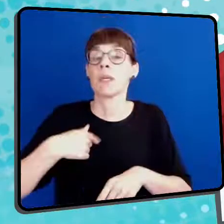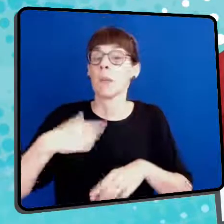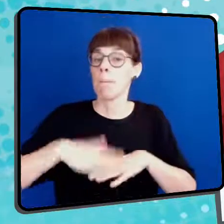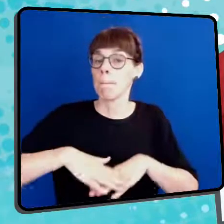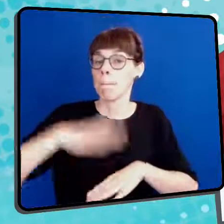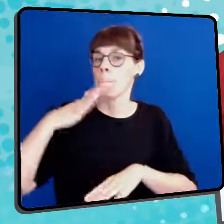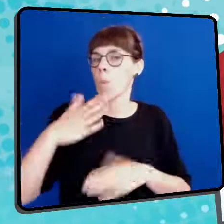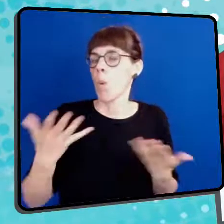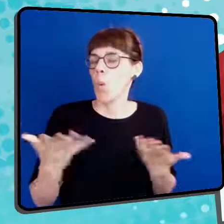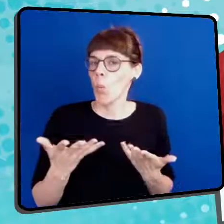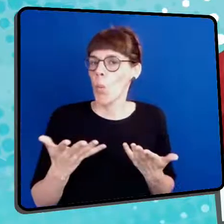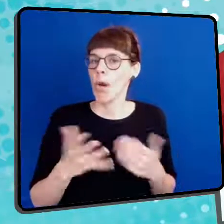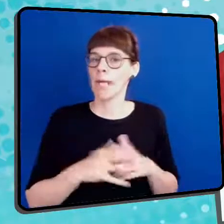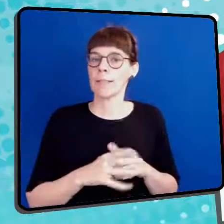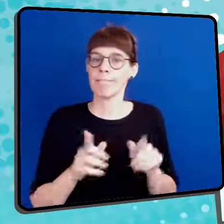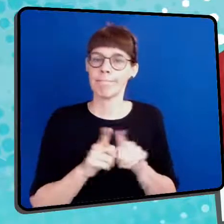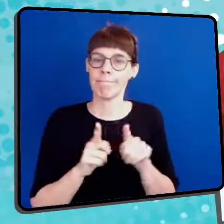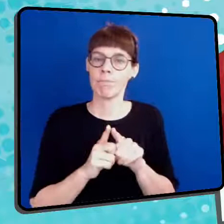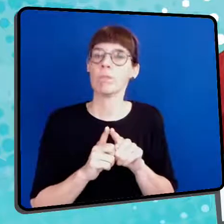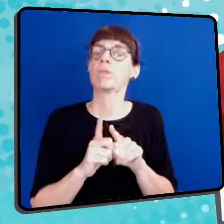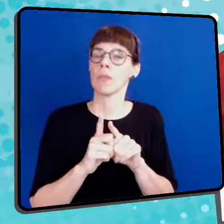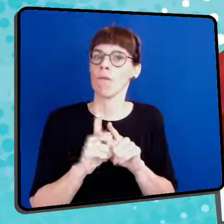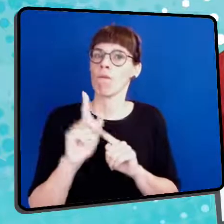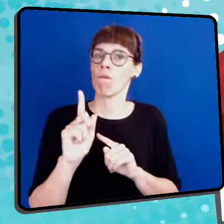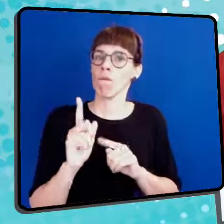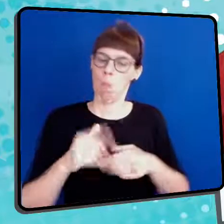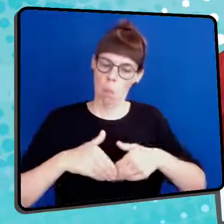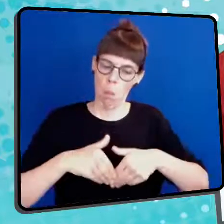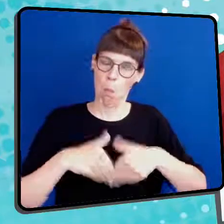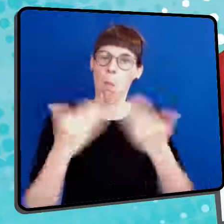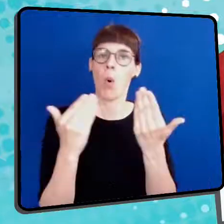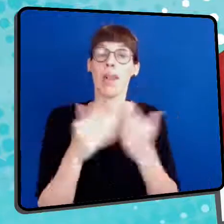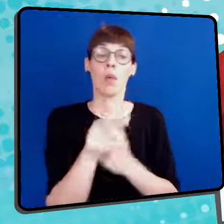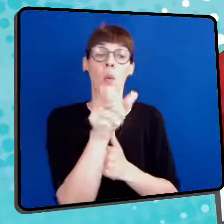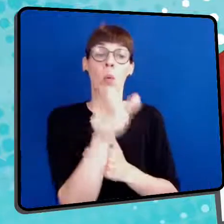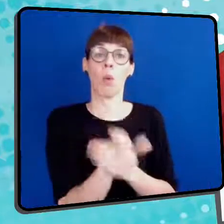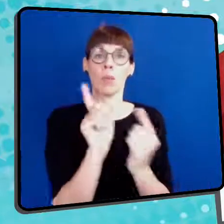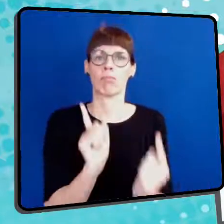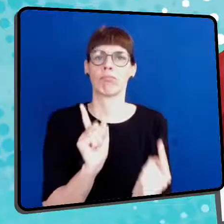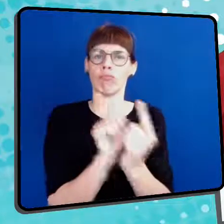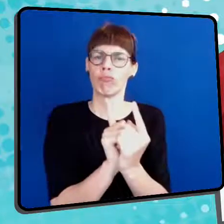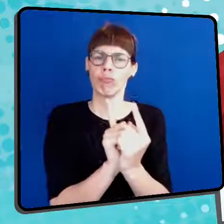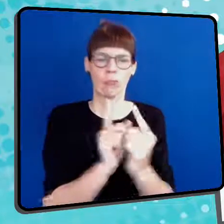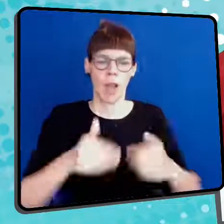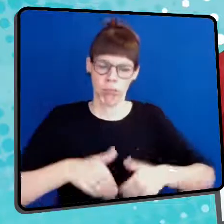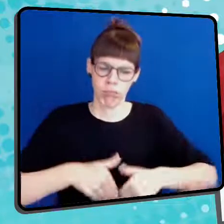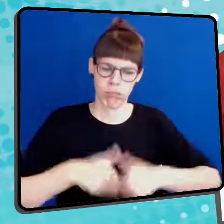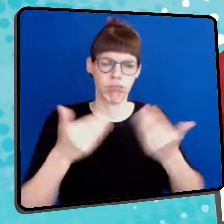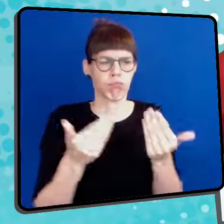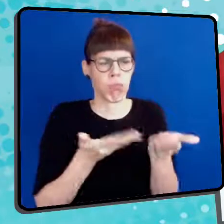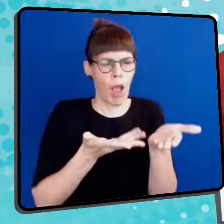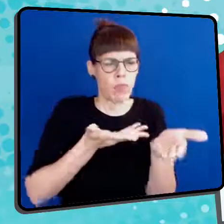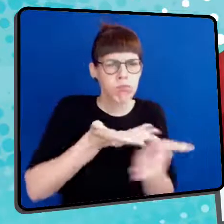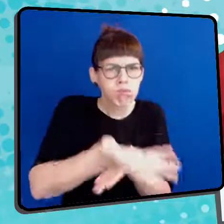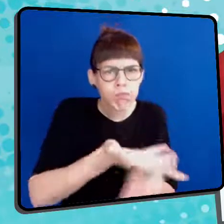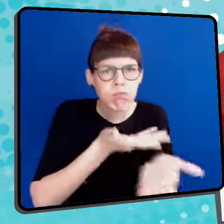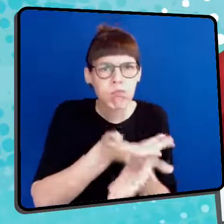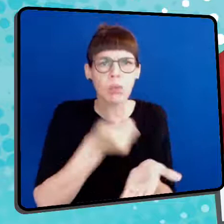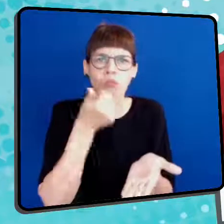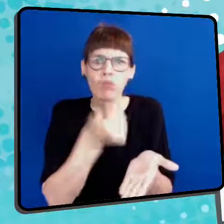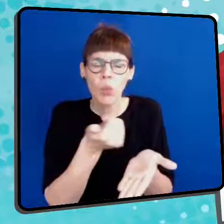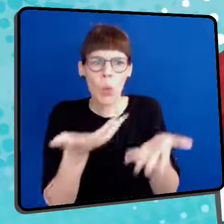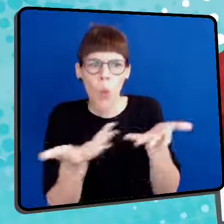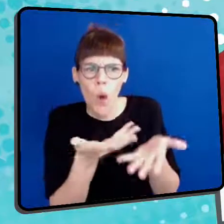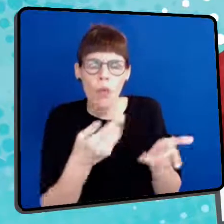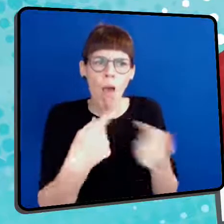start with meeting with the client in the morning as soon as possible. So we have a good discussion about where we are and what's next,